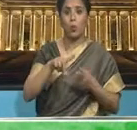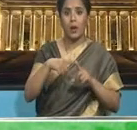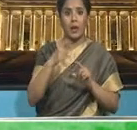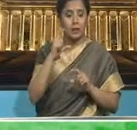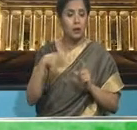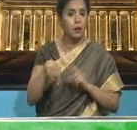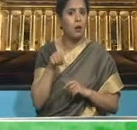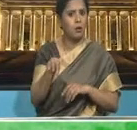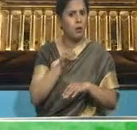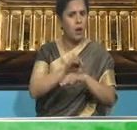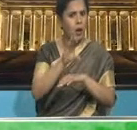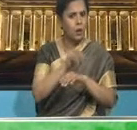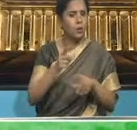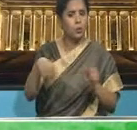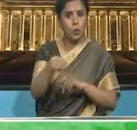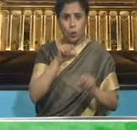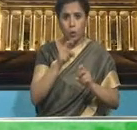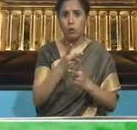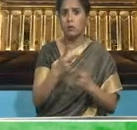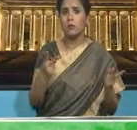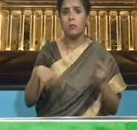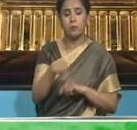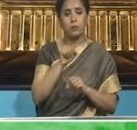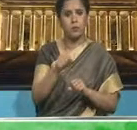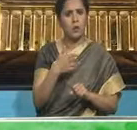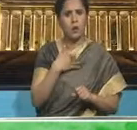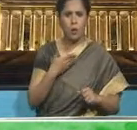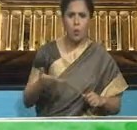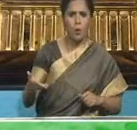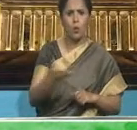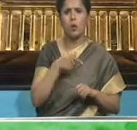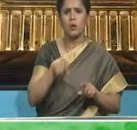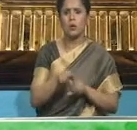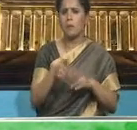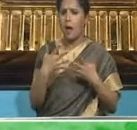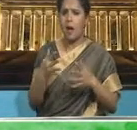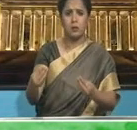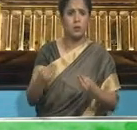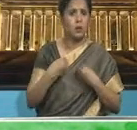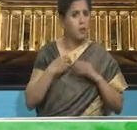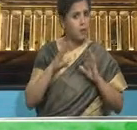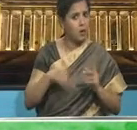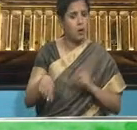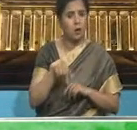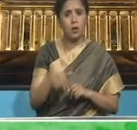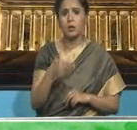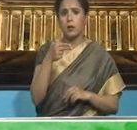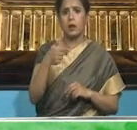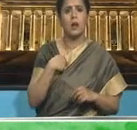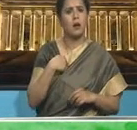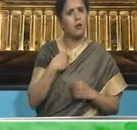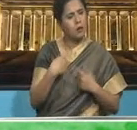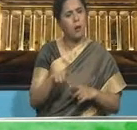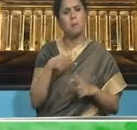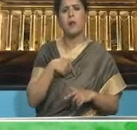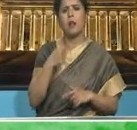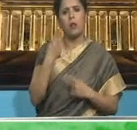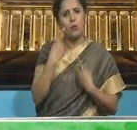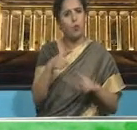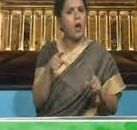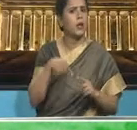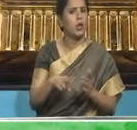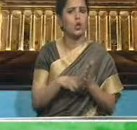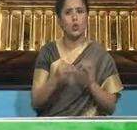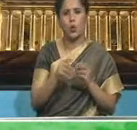advice, Anubhadraha Krotavayantu Vishwatoh, let noble thoughts come to us from